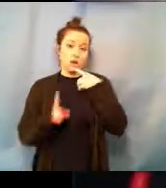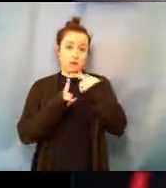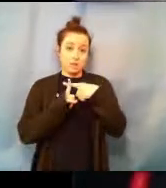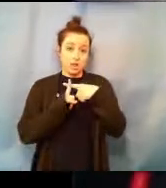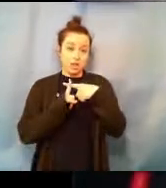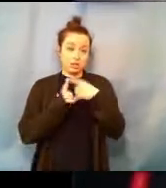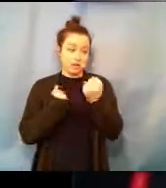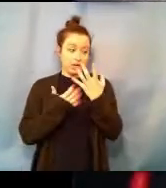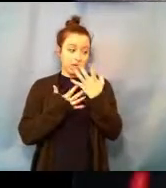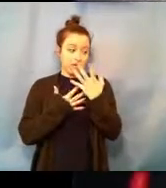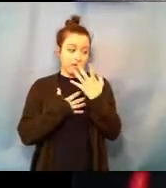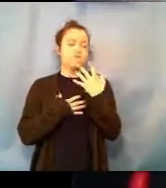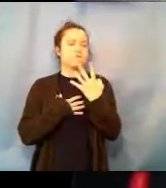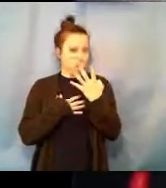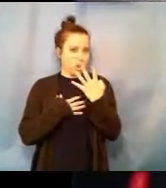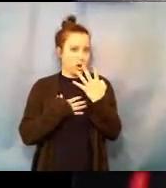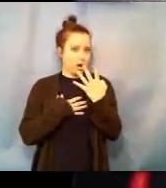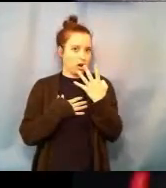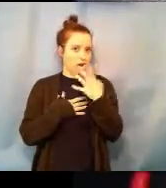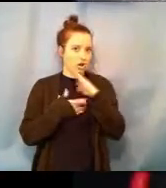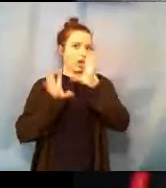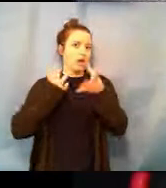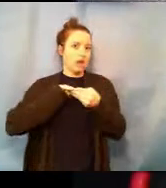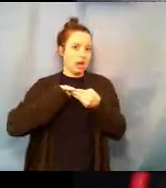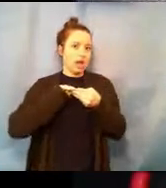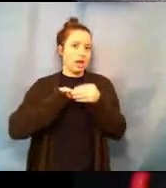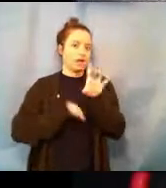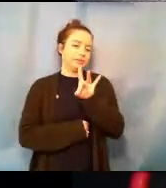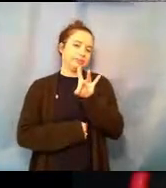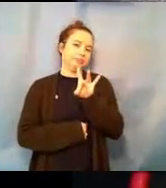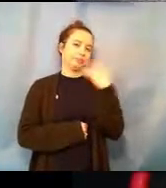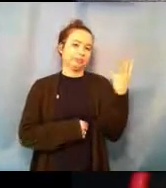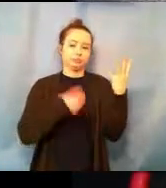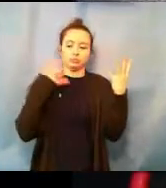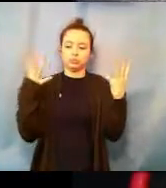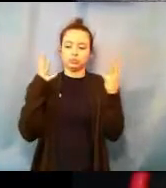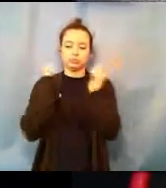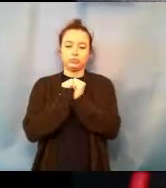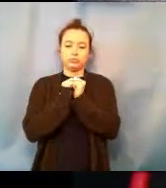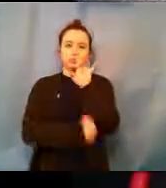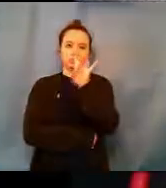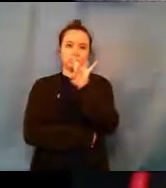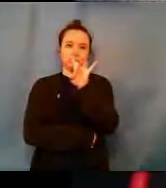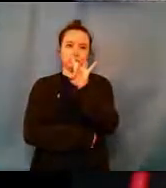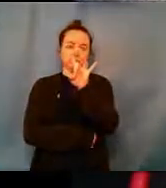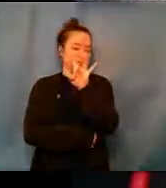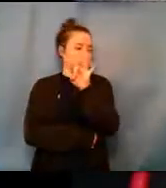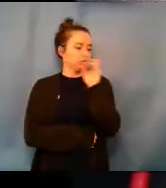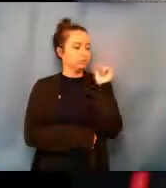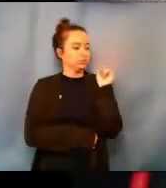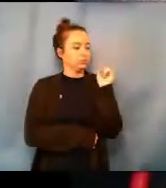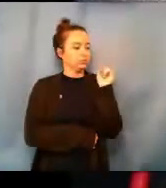plus how many squares? 4 equals 8. So my piece that I was missing